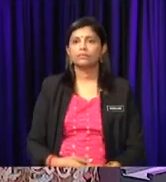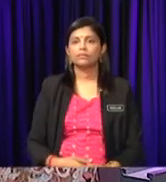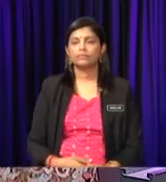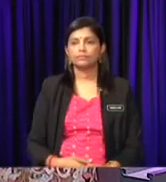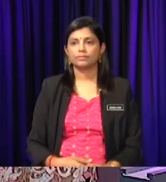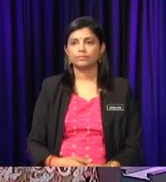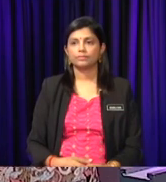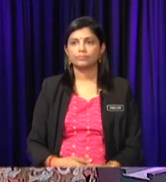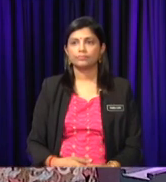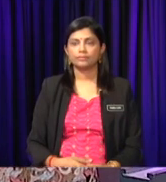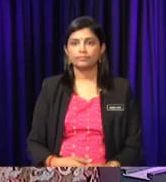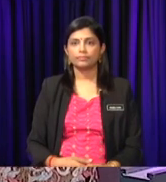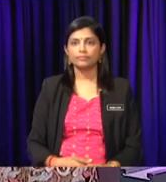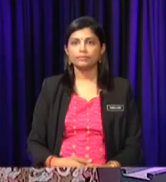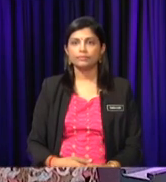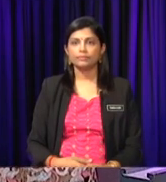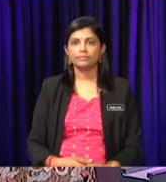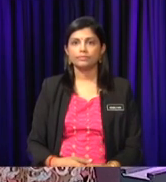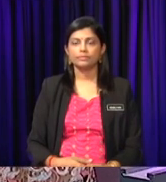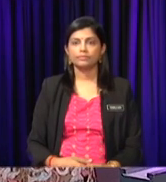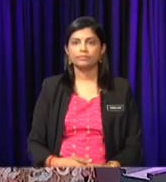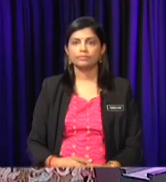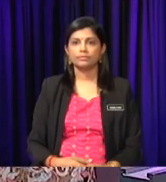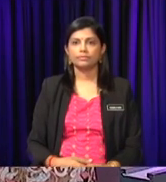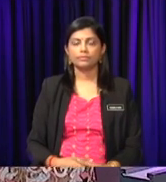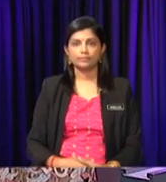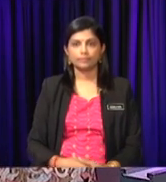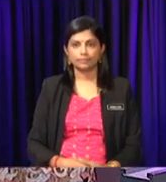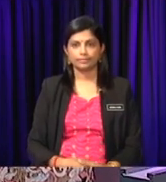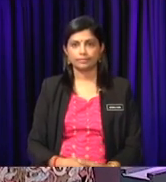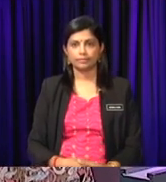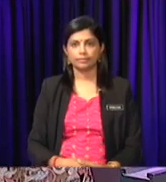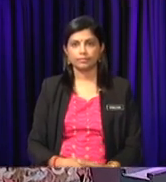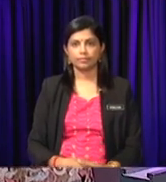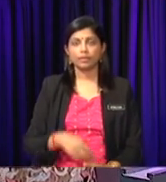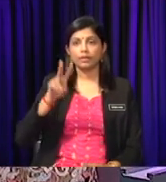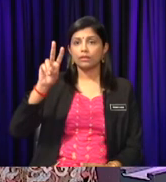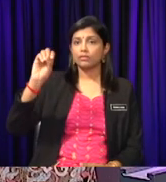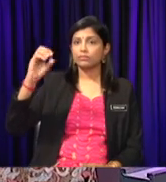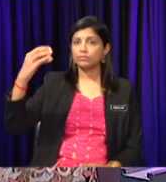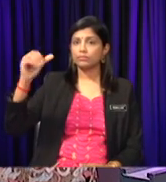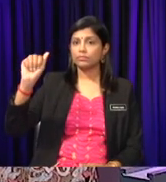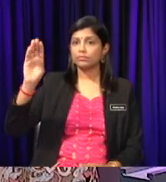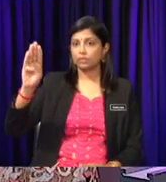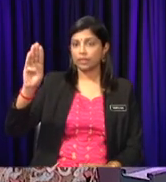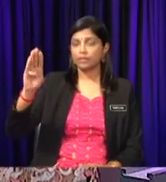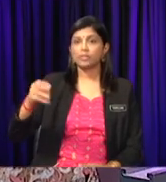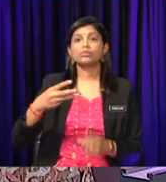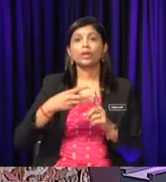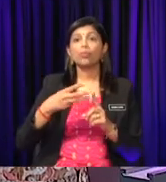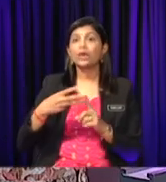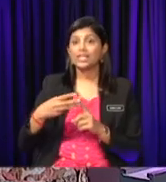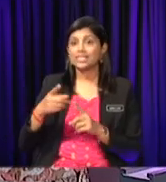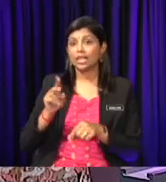vocabulary, content. Okay, vocabulary refers to the choice of words that you use when you present your